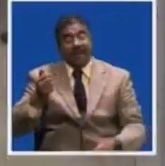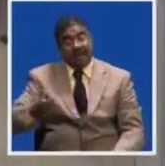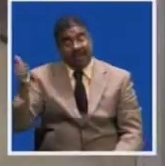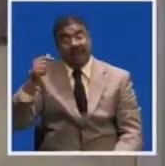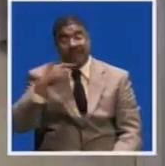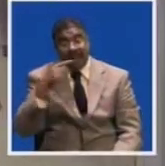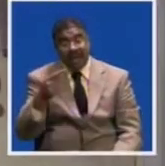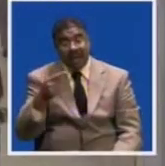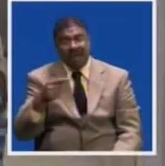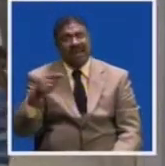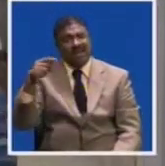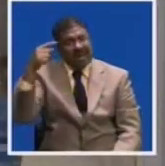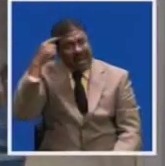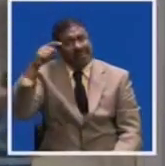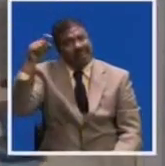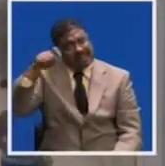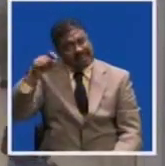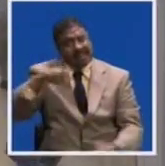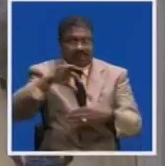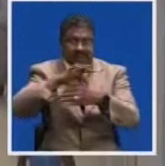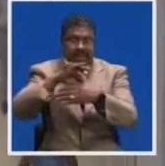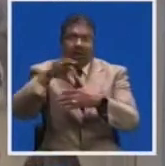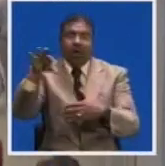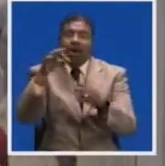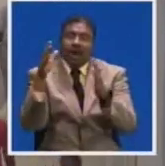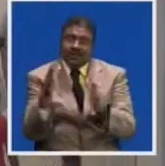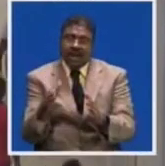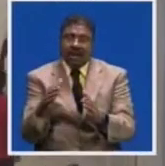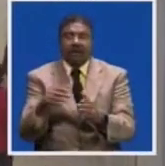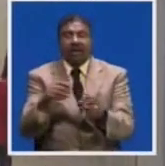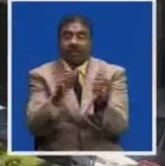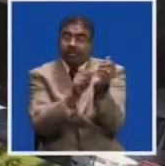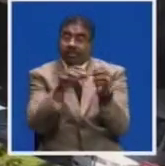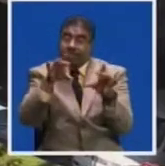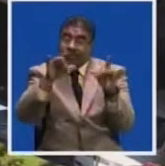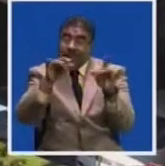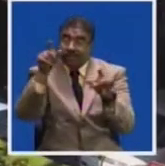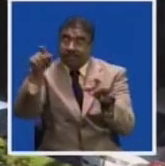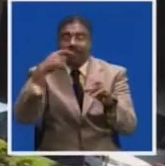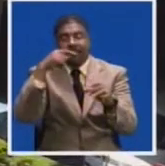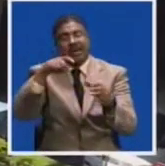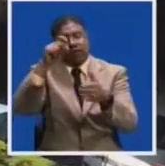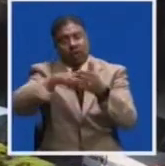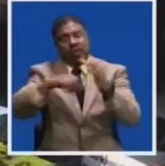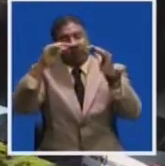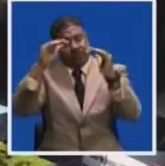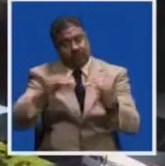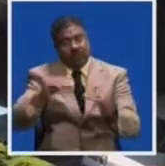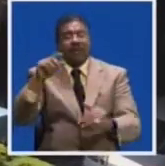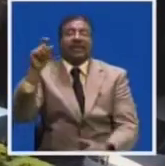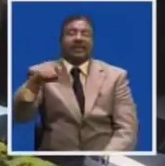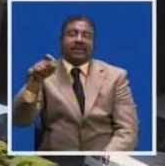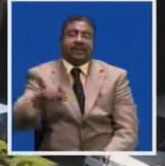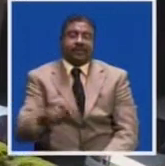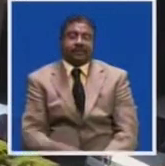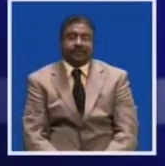engaging stakeholders to explore ways of reducing the prices of mealie meal. Hector Simfukwe, ZNBC News,